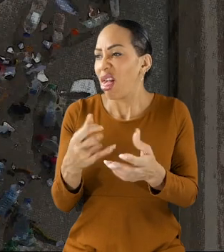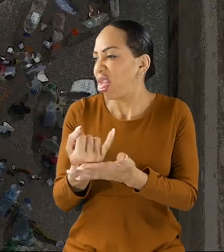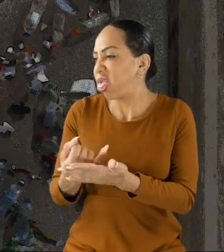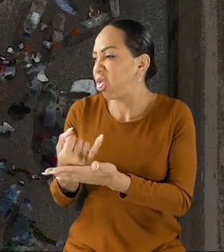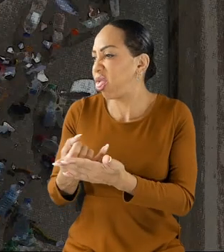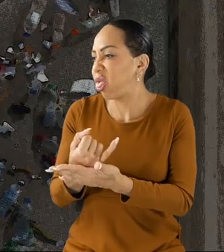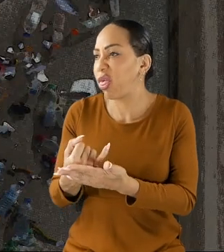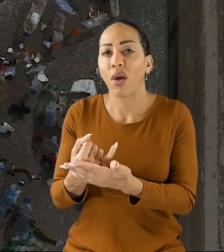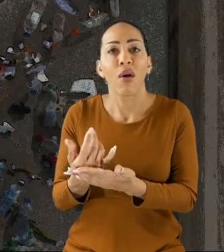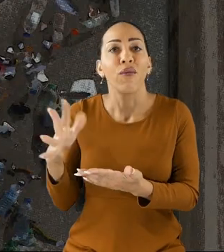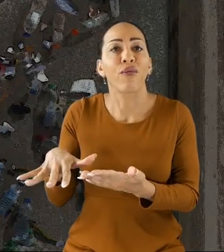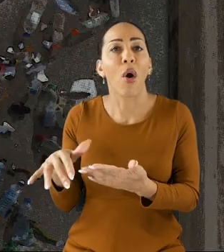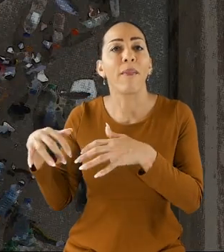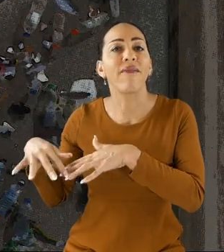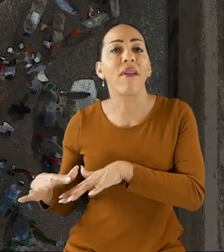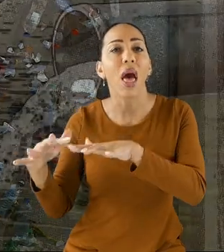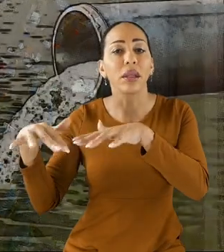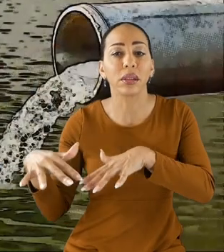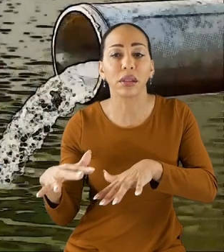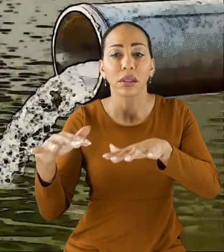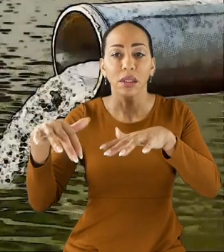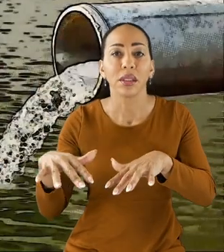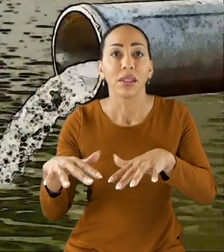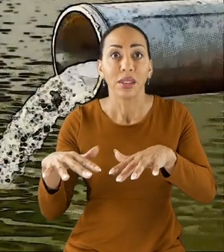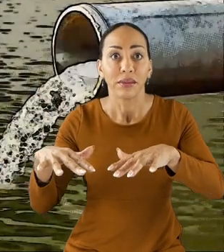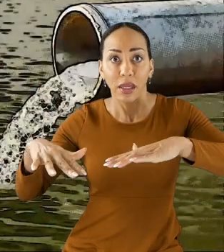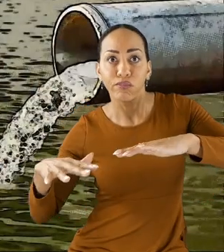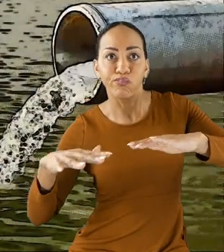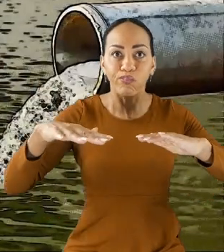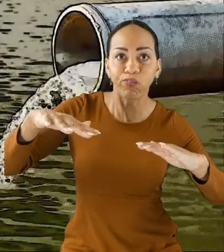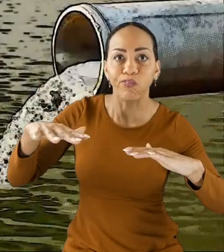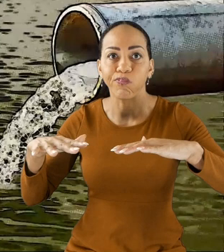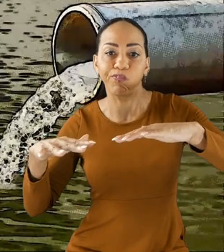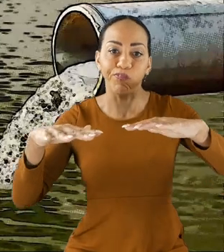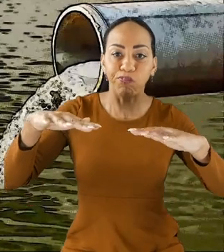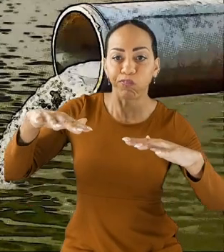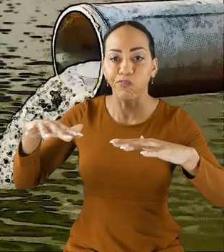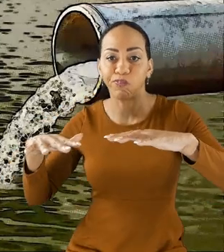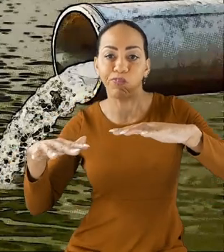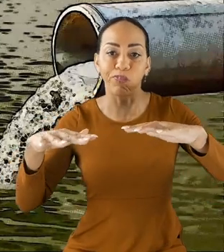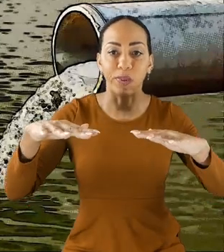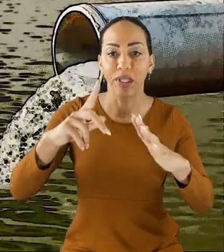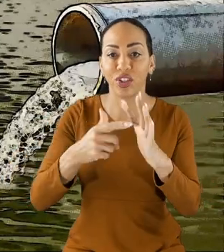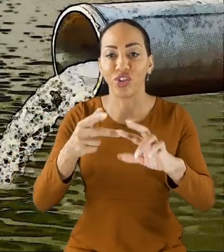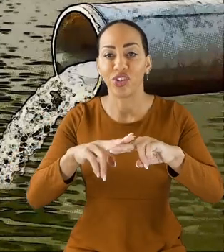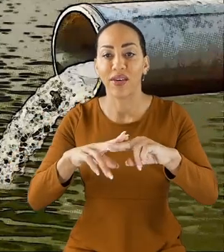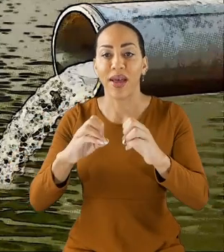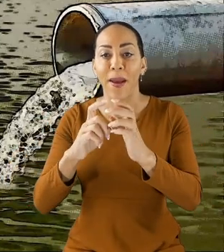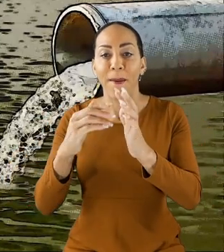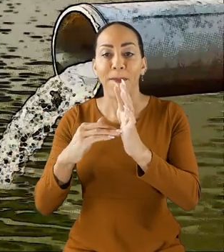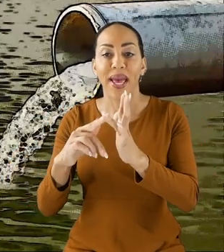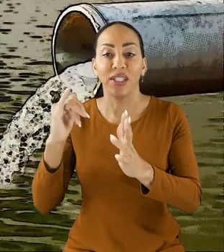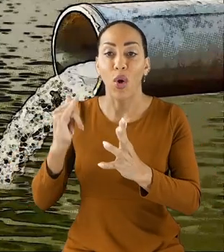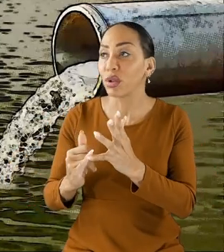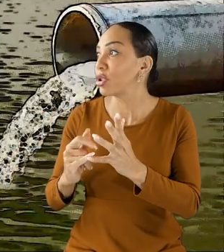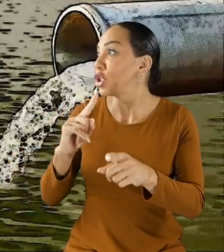by detritus left from the receding flood water. They end up in the flood water, just as Jeff Bezos tries to